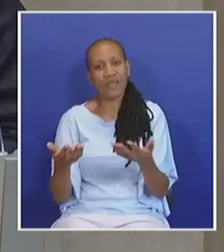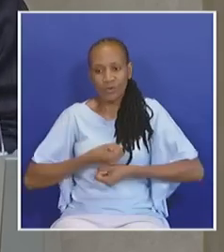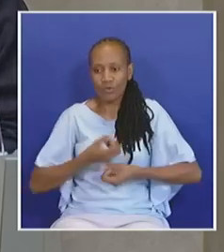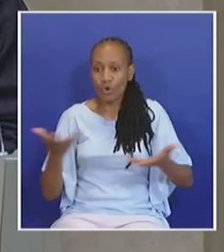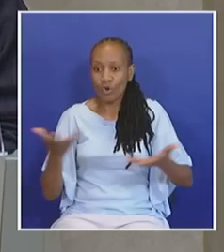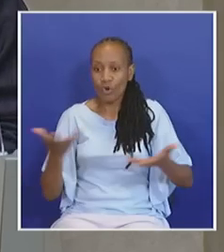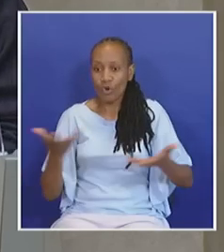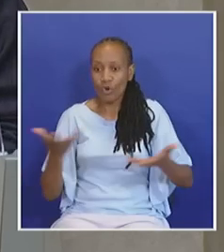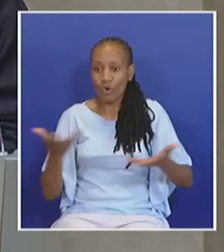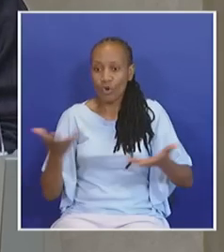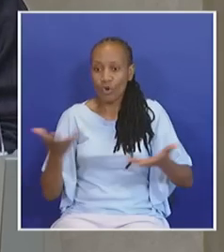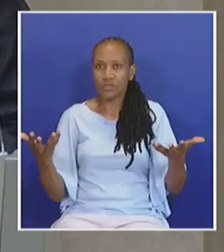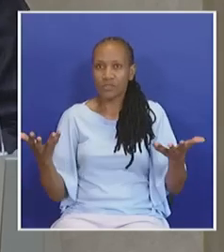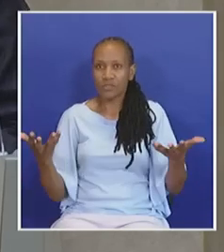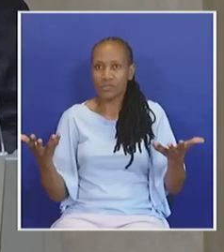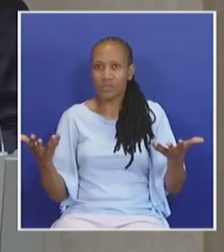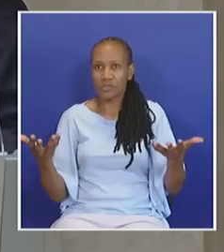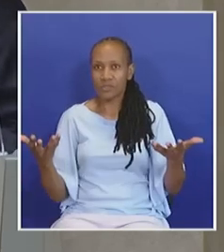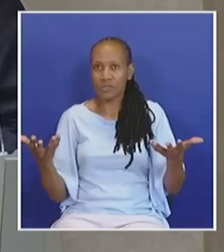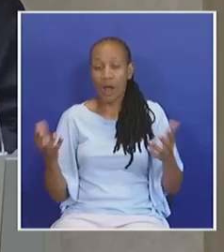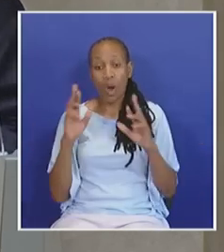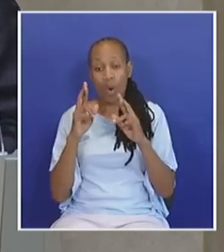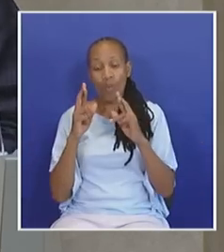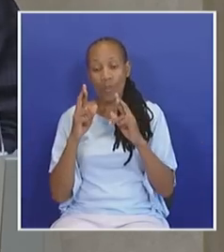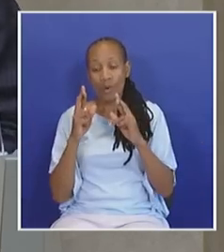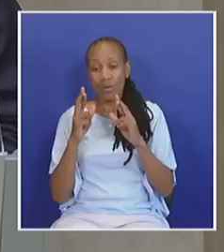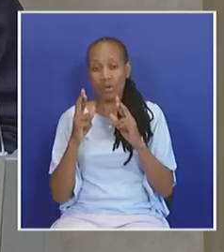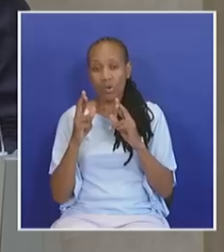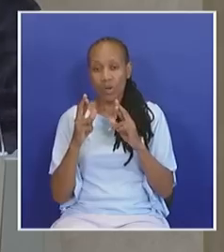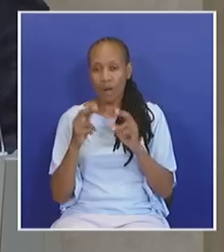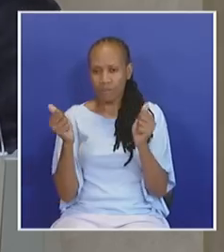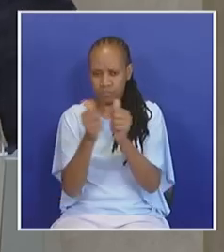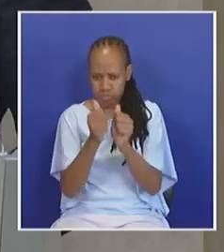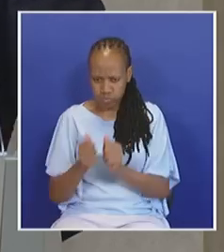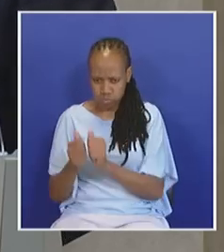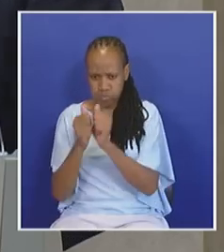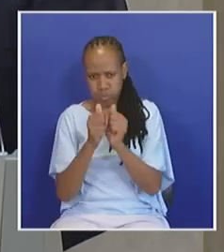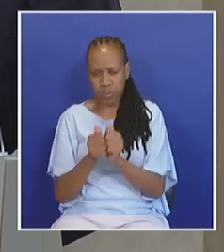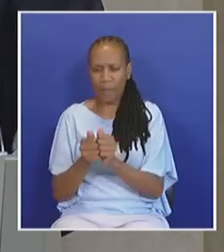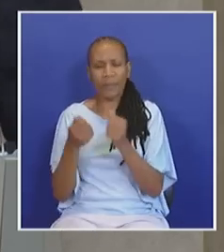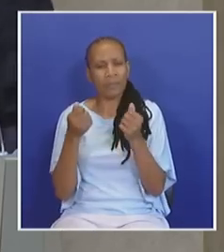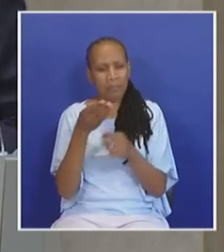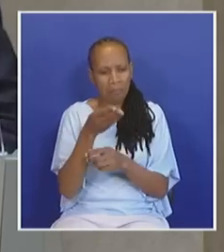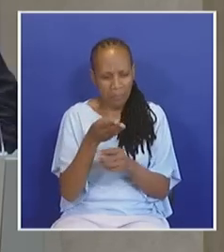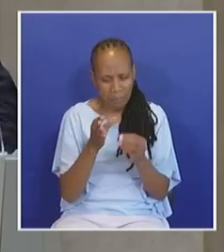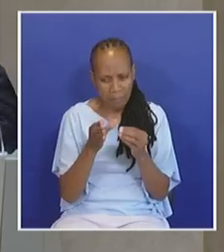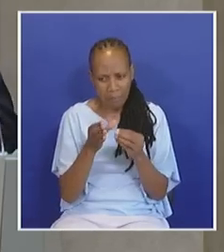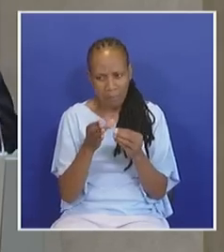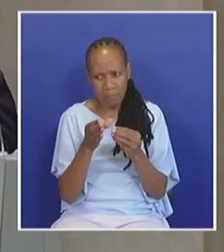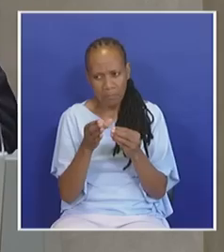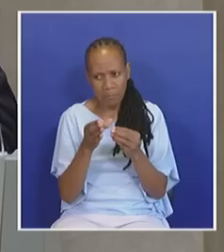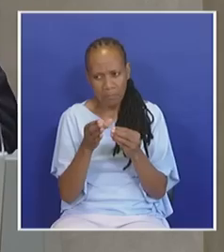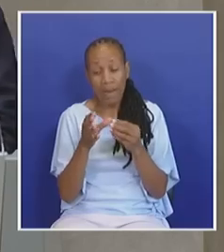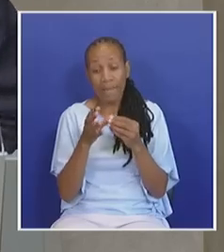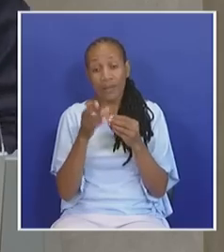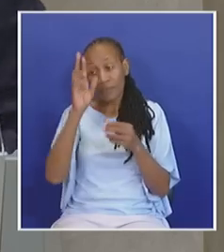event with targeted role players and stakeholders. Members will recall that in